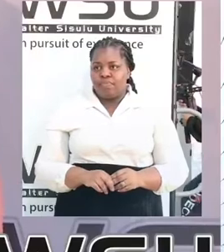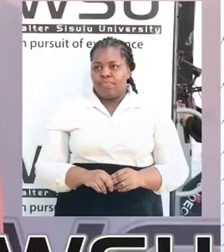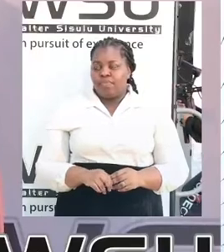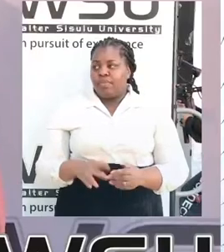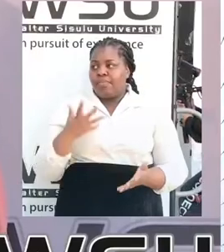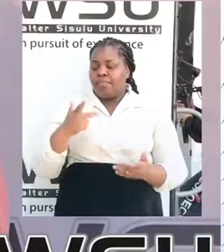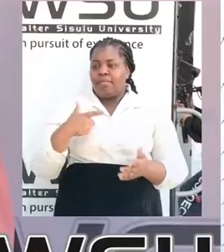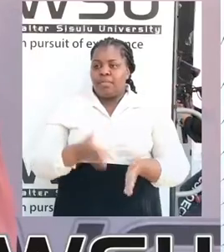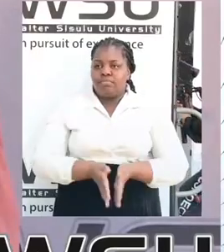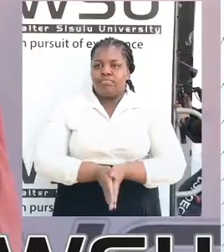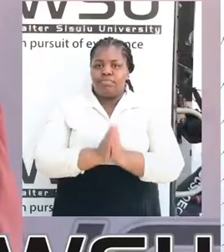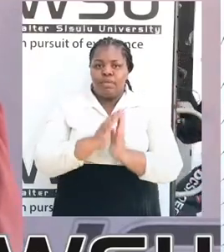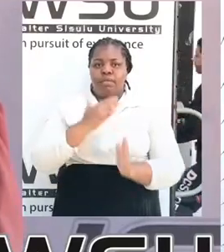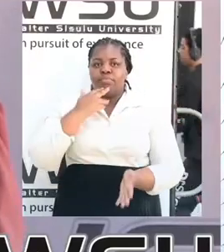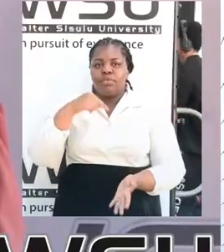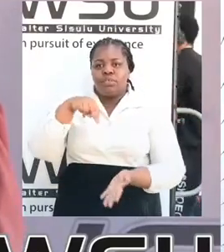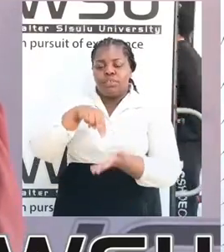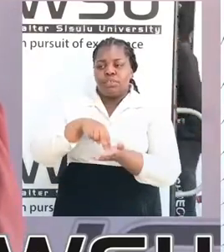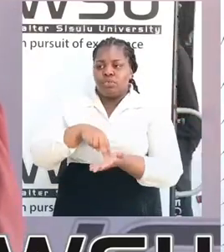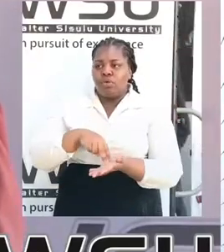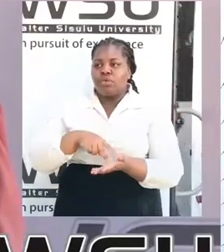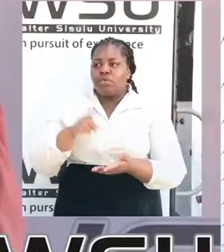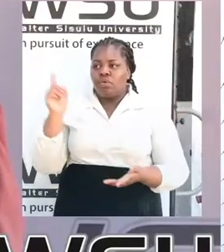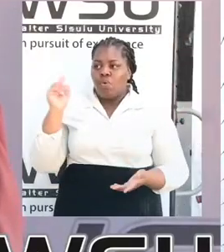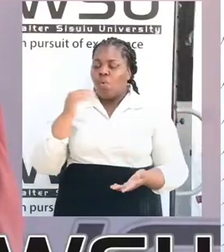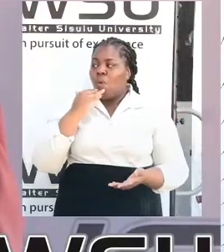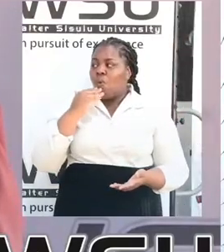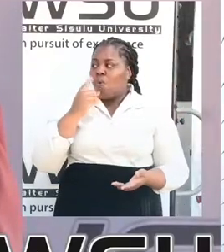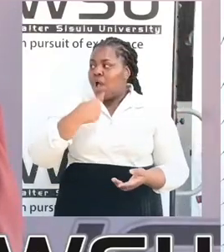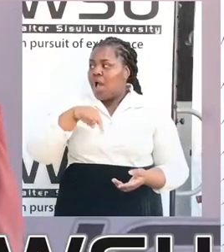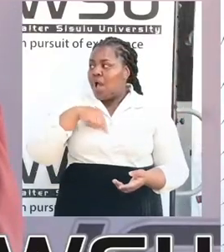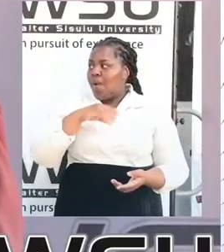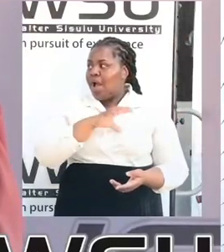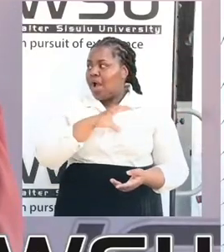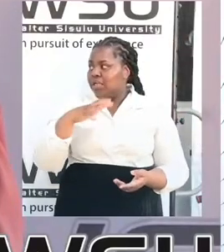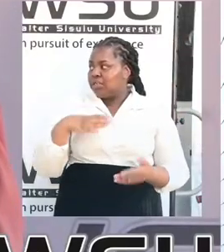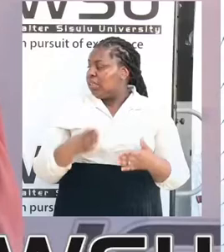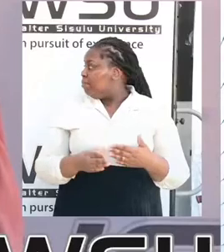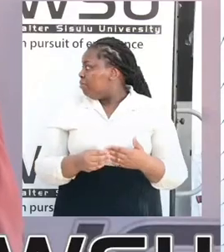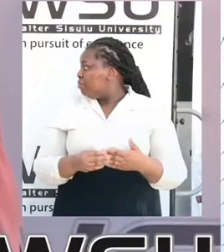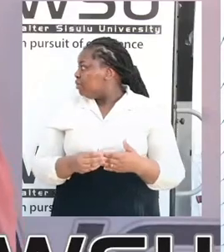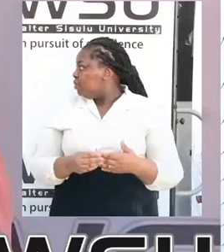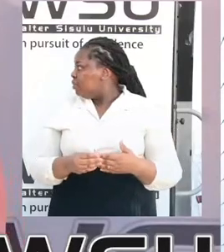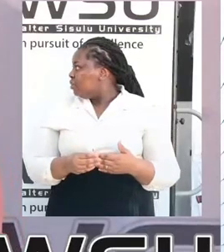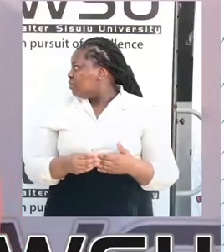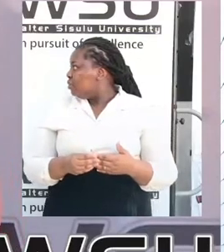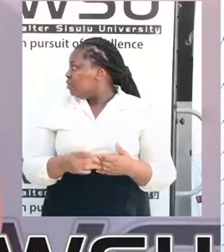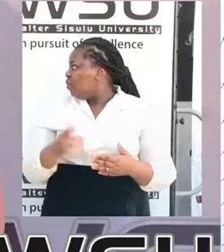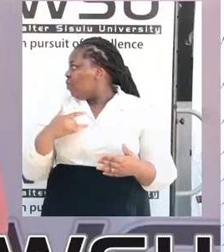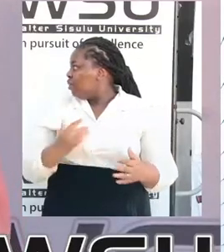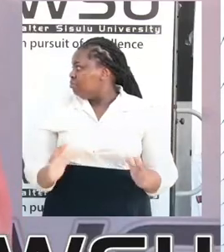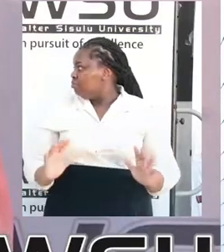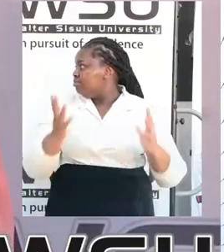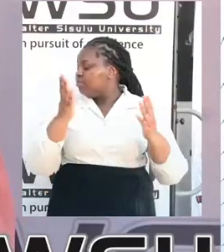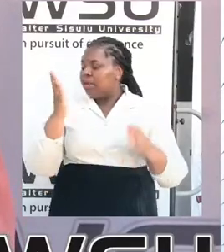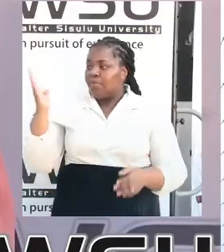Maybe let me request them just to stand up so that you know who our council members are, and we applaud